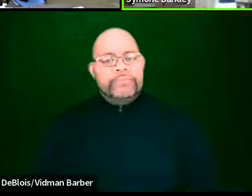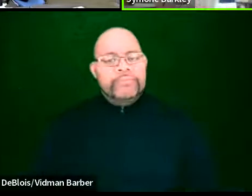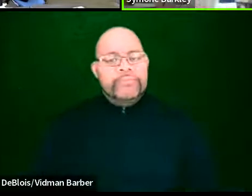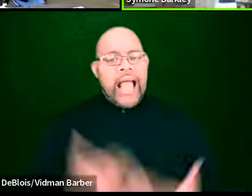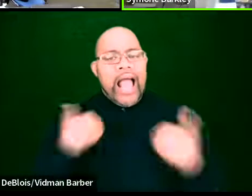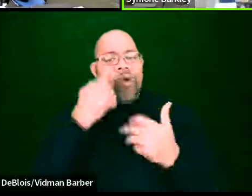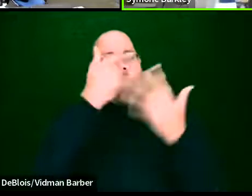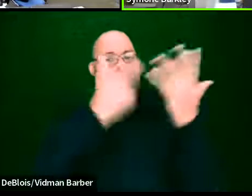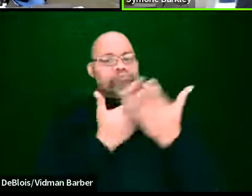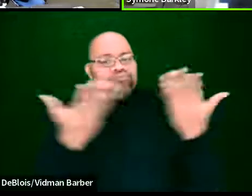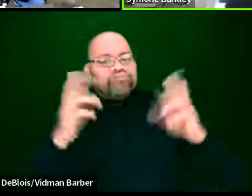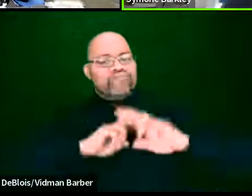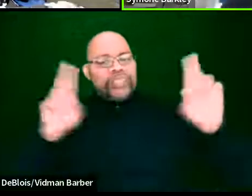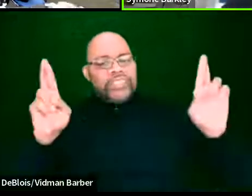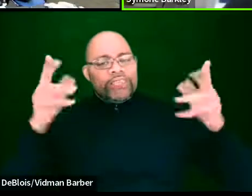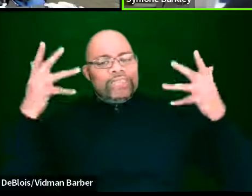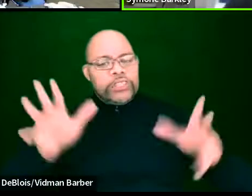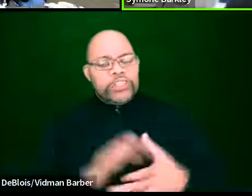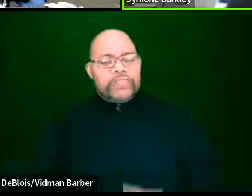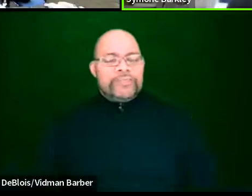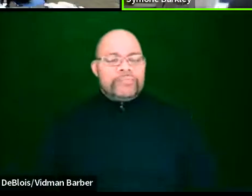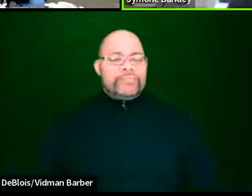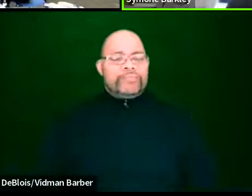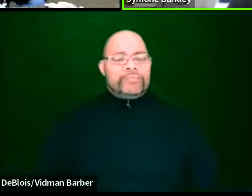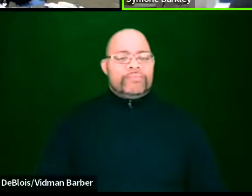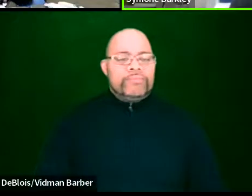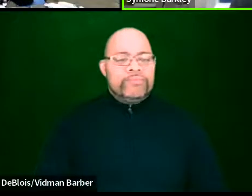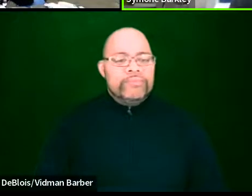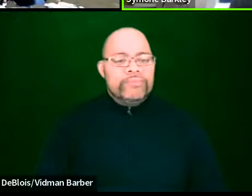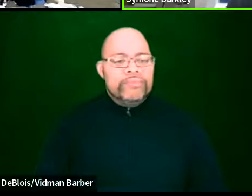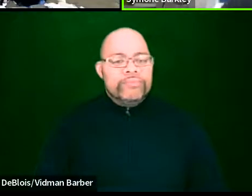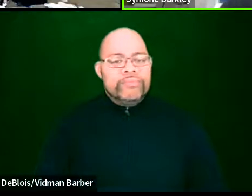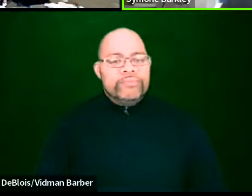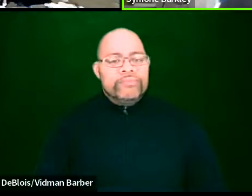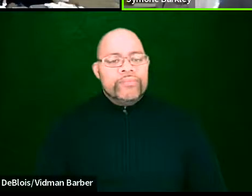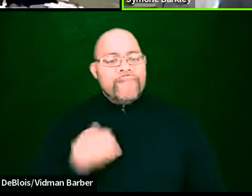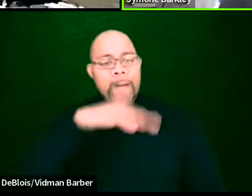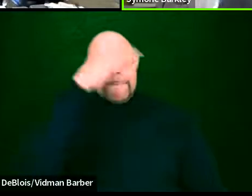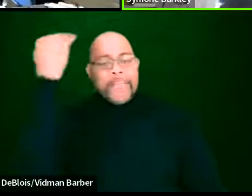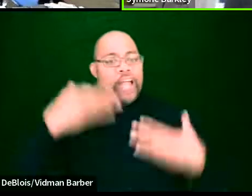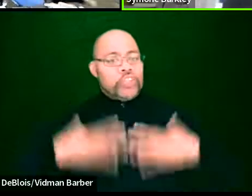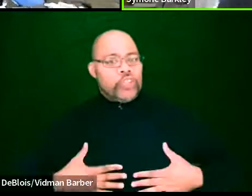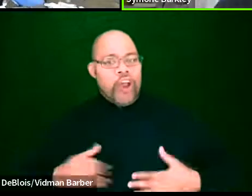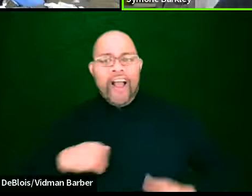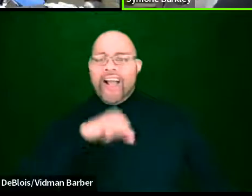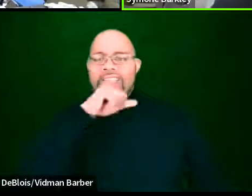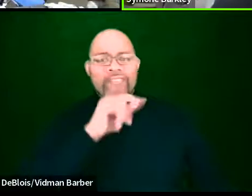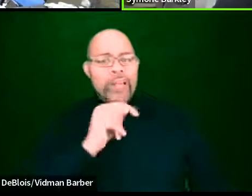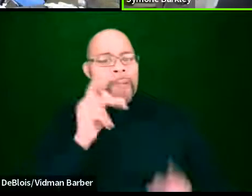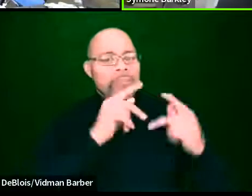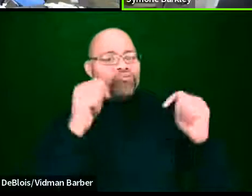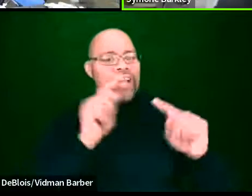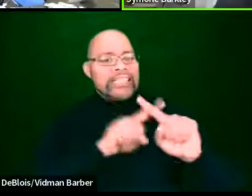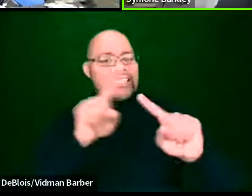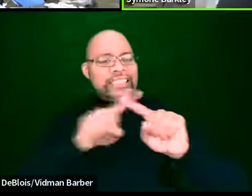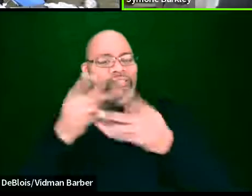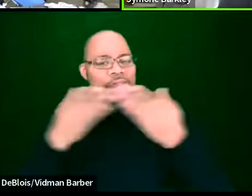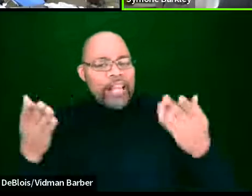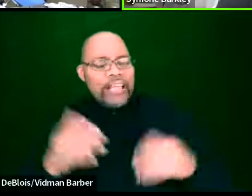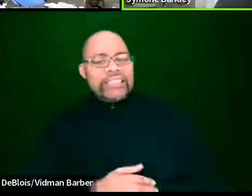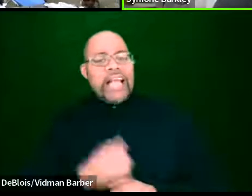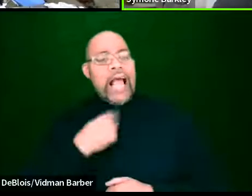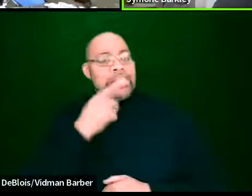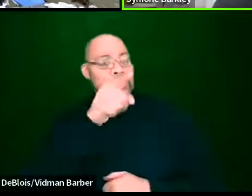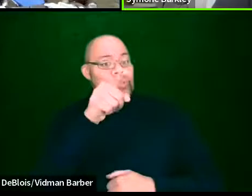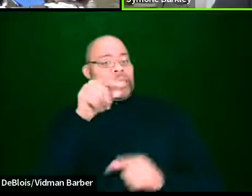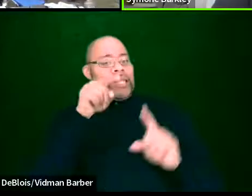all their stuff done. Yes, fronts. Oh, there's a black shirt too. I love it. People try different things, use different. I see you all